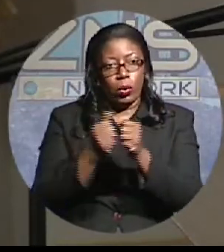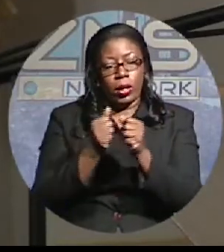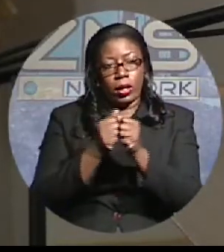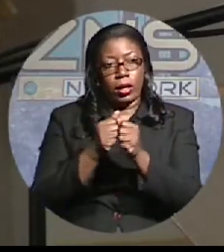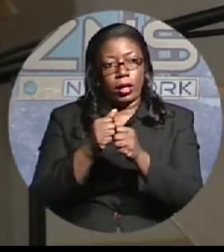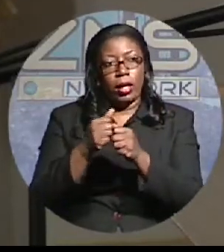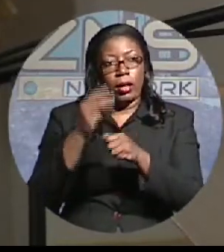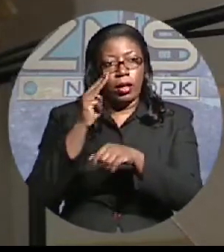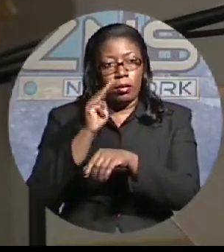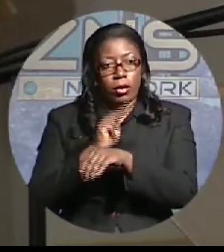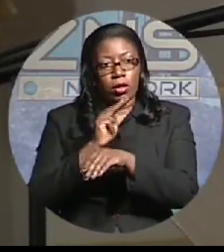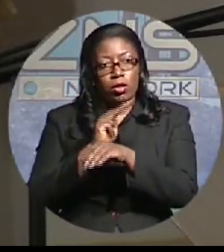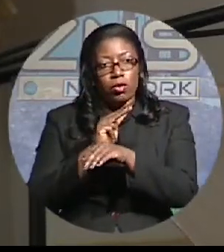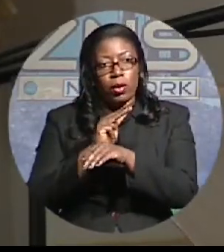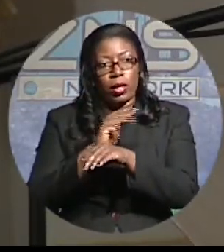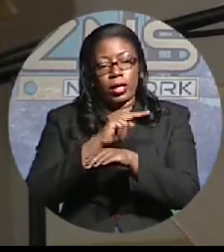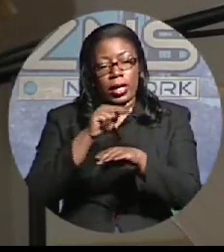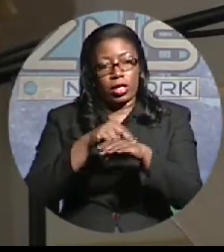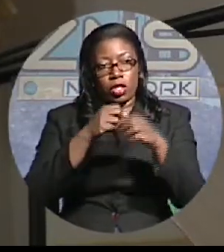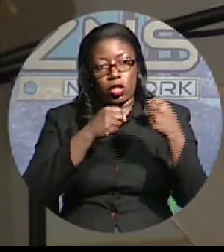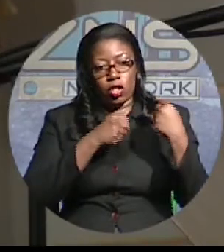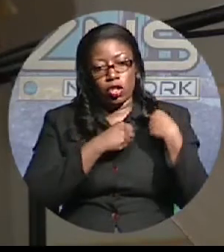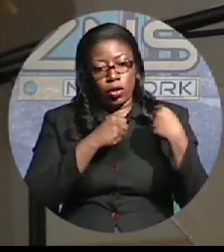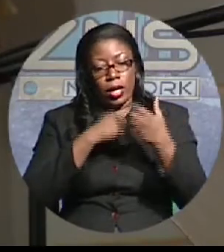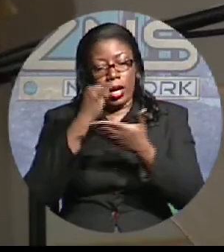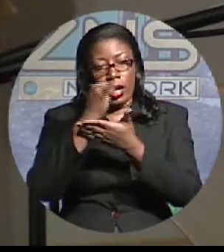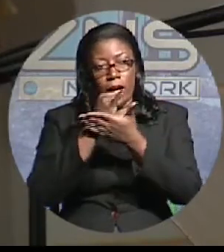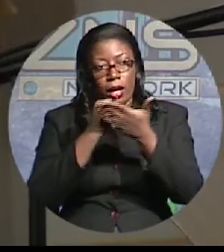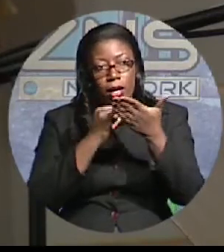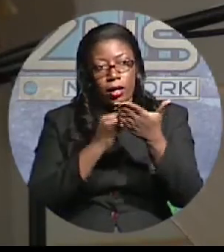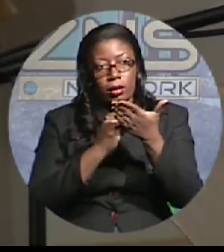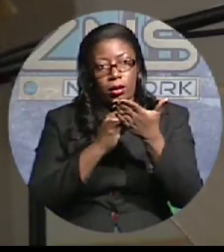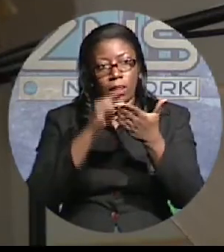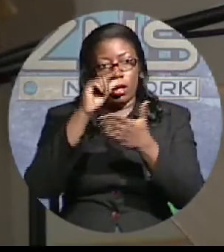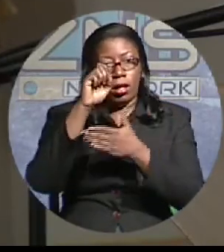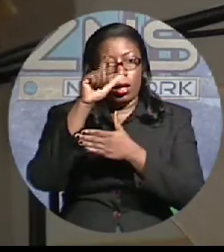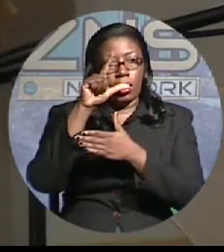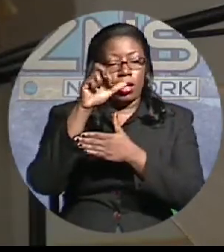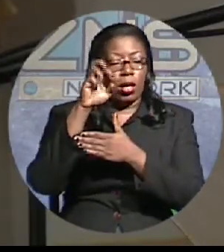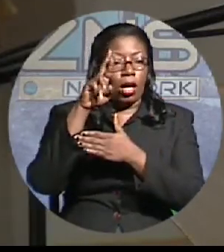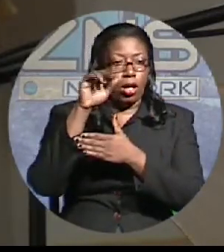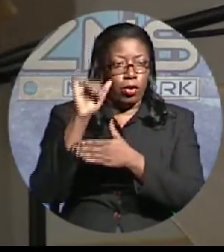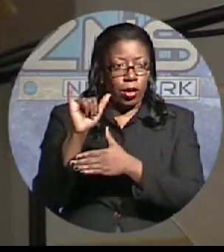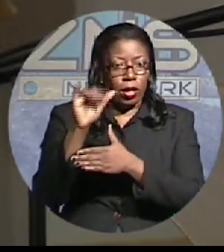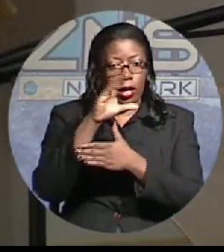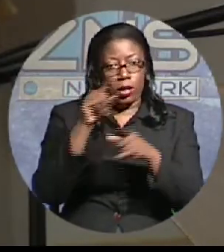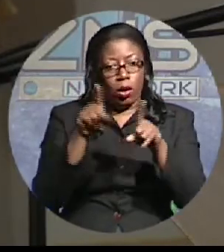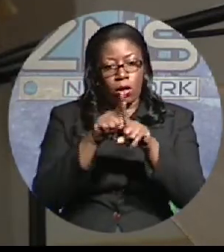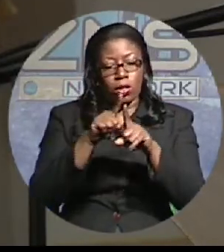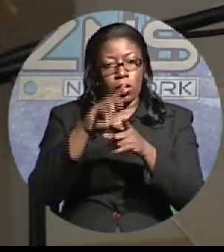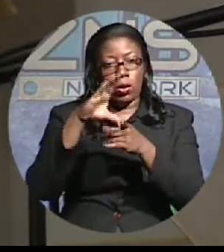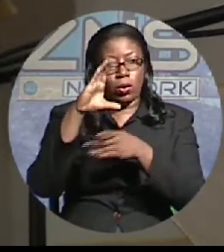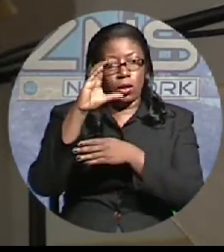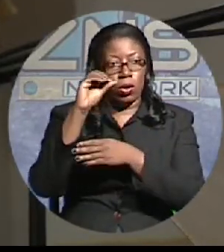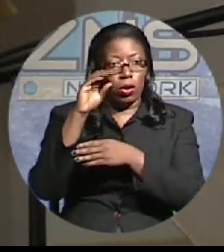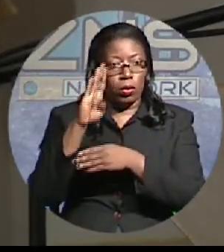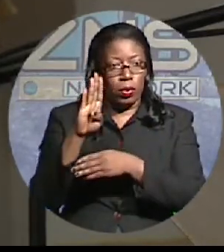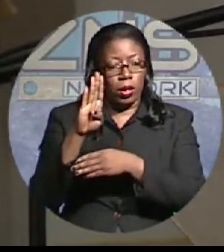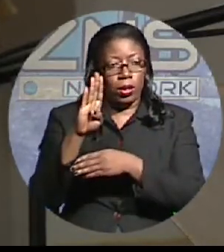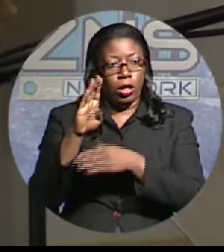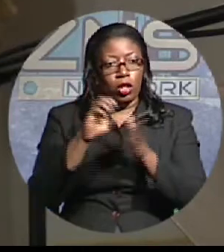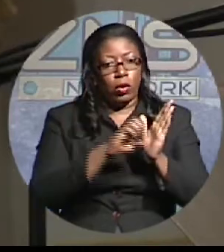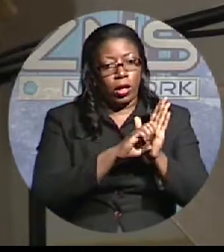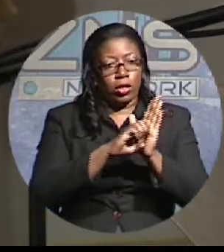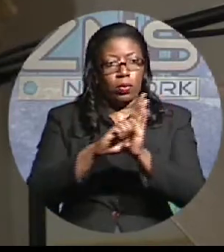National Security, the National Art Gallery of the Bahamas, and the Pro Society of the College of the Bahamas to